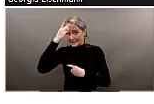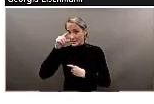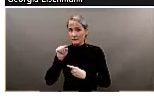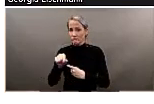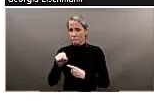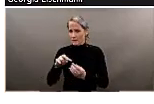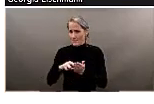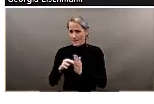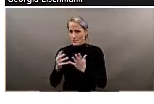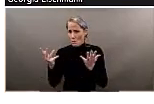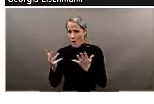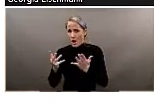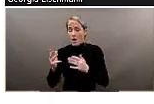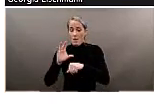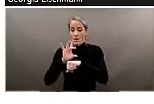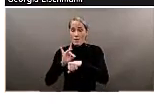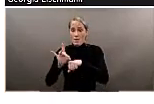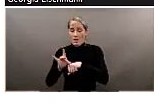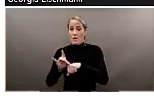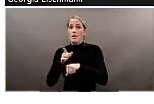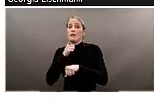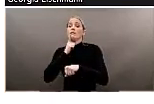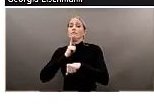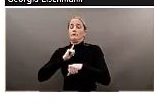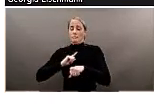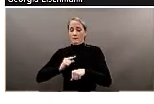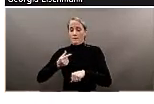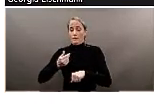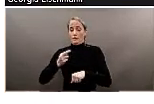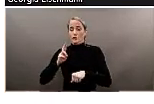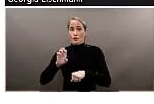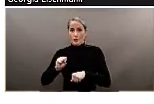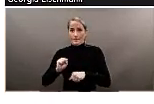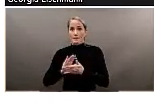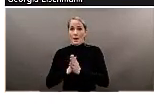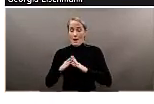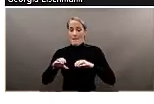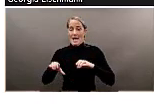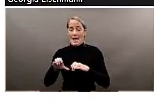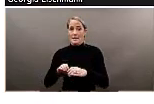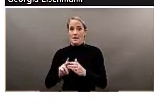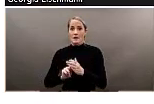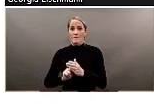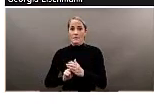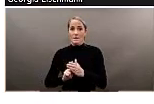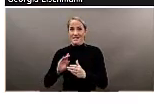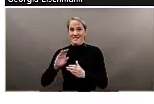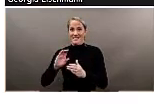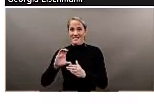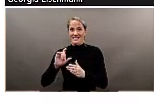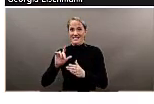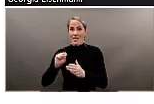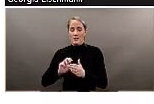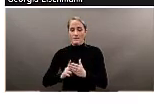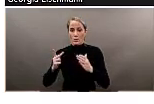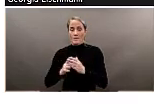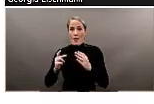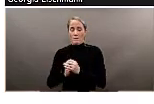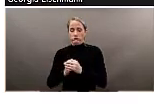slide, TB disease is when the germs become active and multiply.